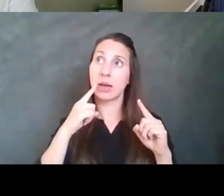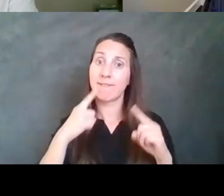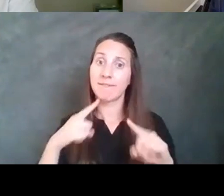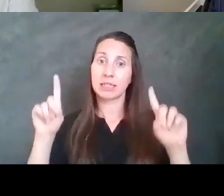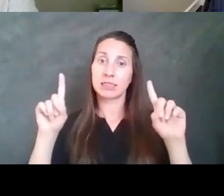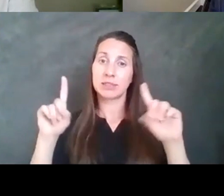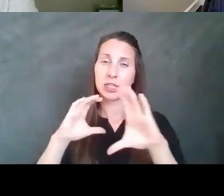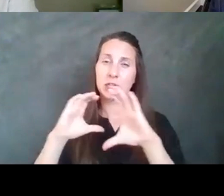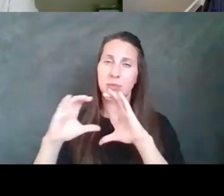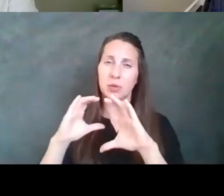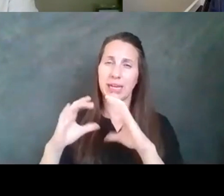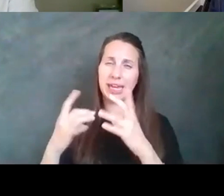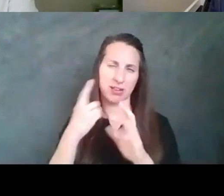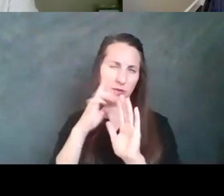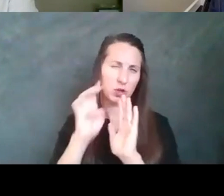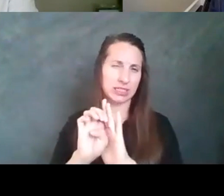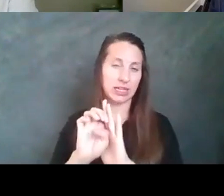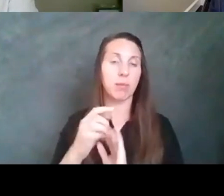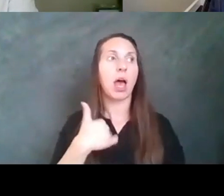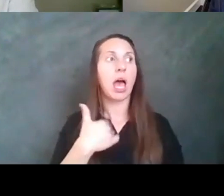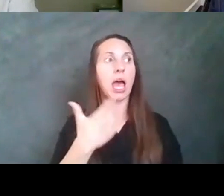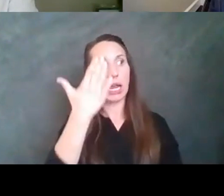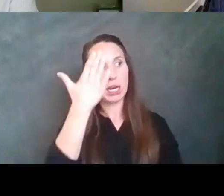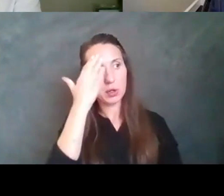communicate, for example. I know